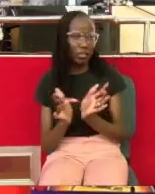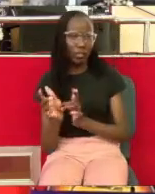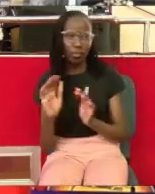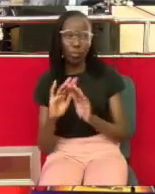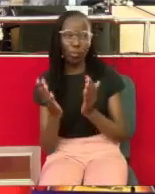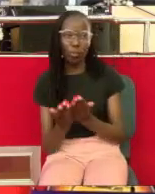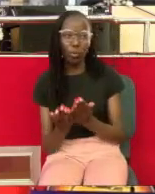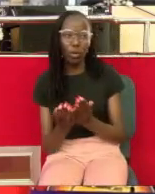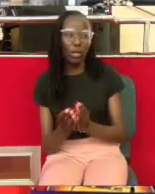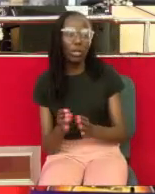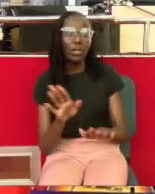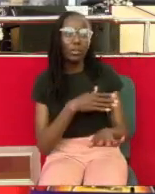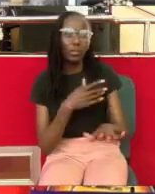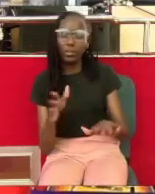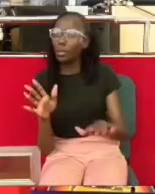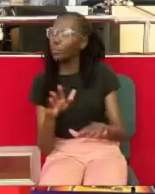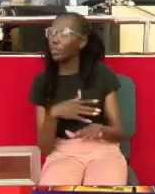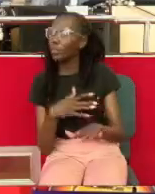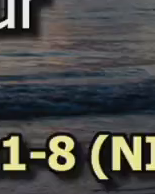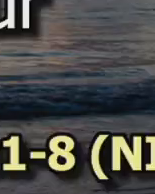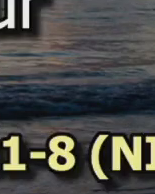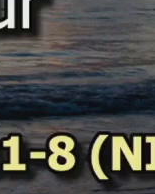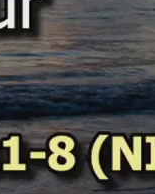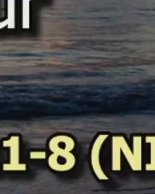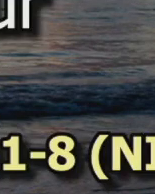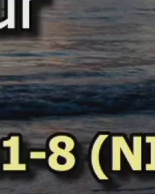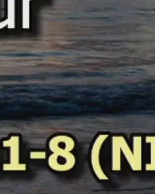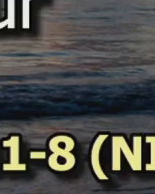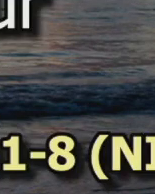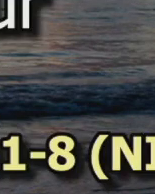124, David captures this well by saying,